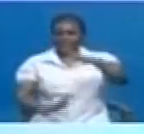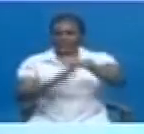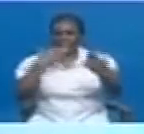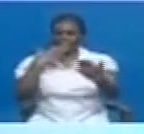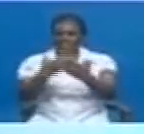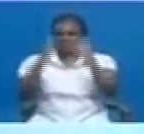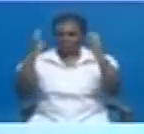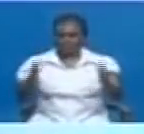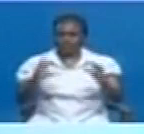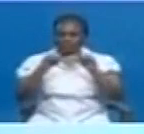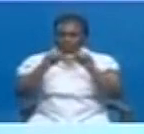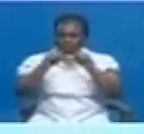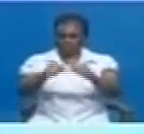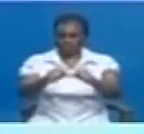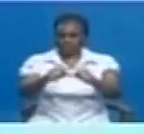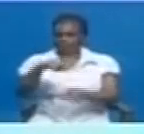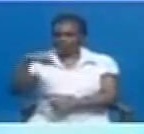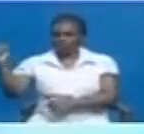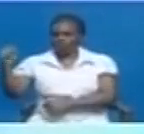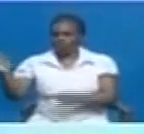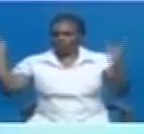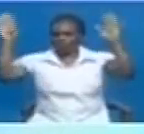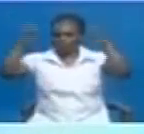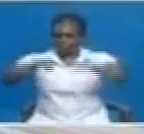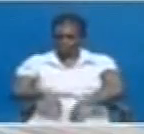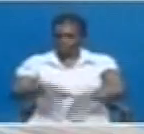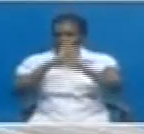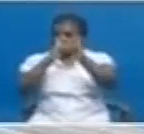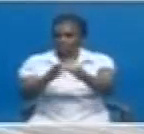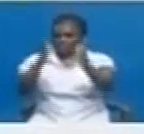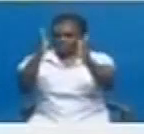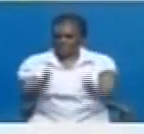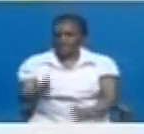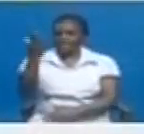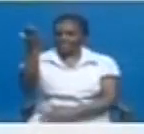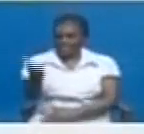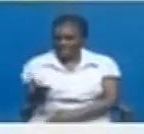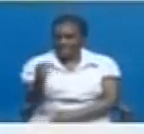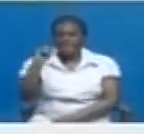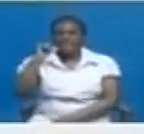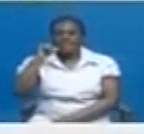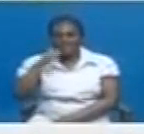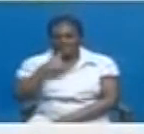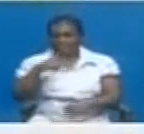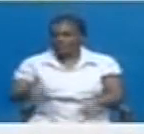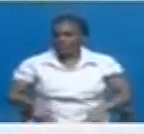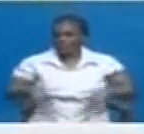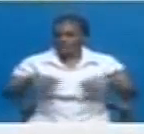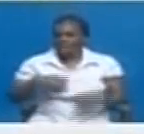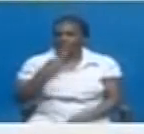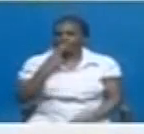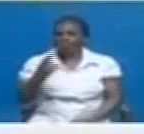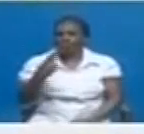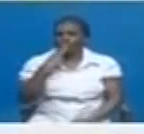for staying with us. Let's now take you all the way to the North Rift, where Mercy Kandia is standing by. Mercy, there is a new lease of life for diabetic patients down